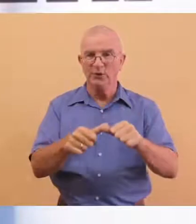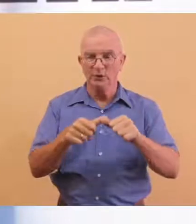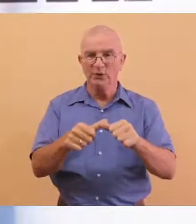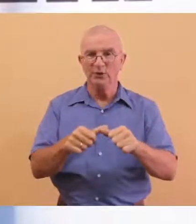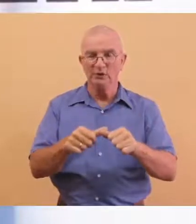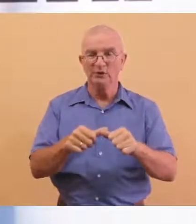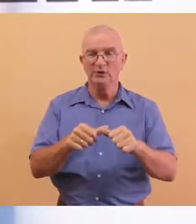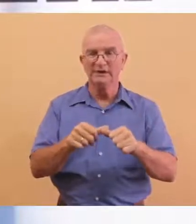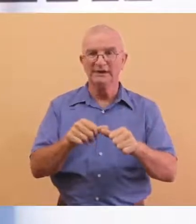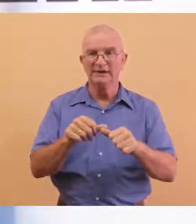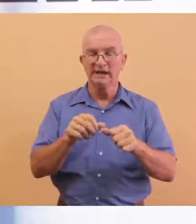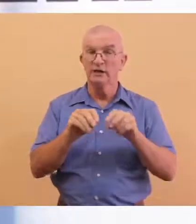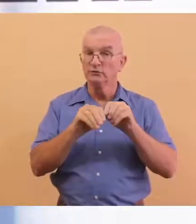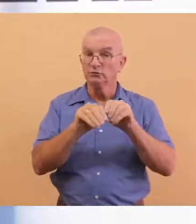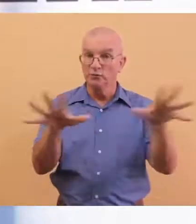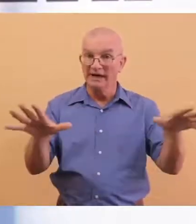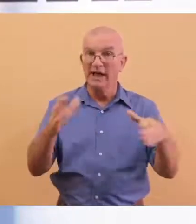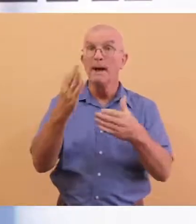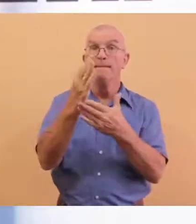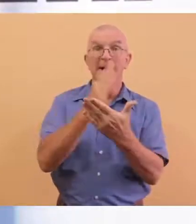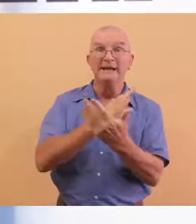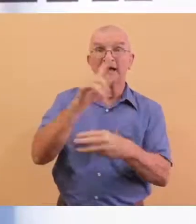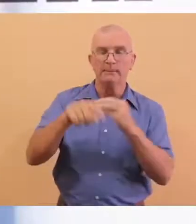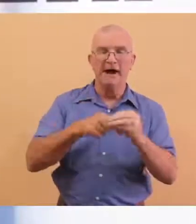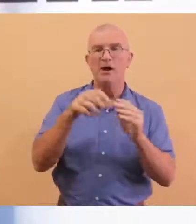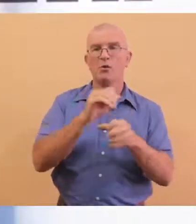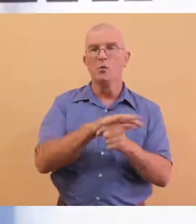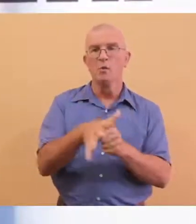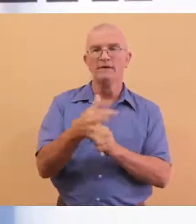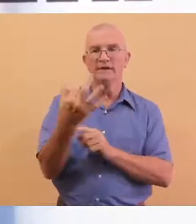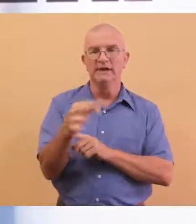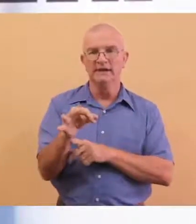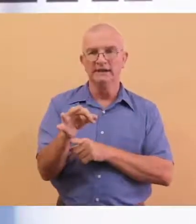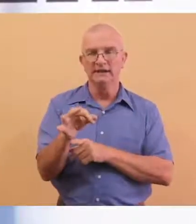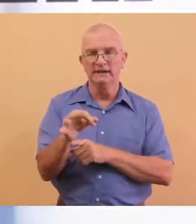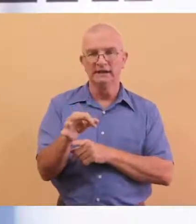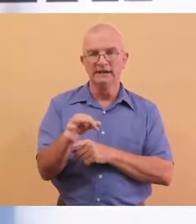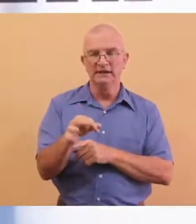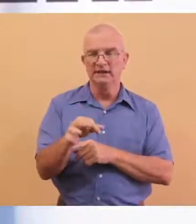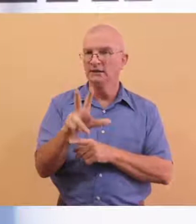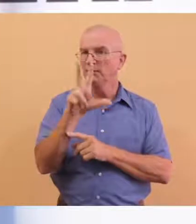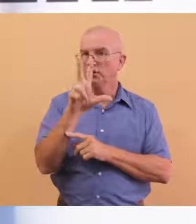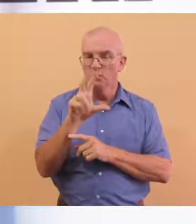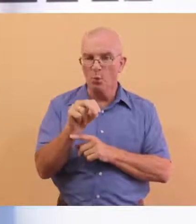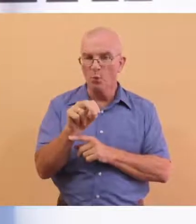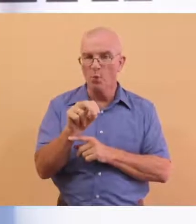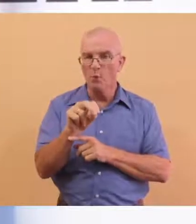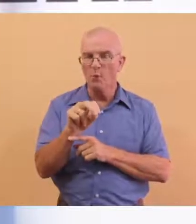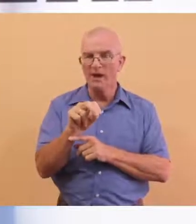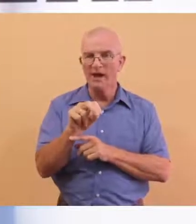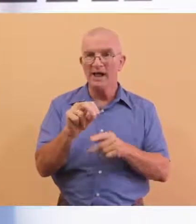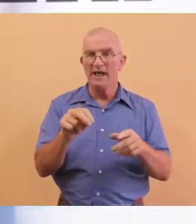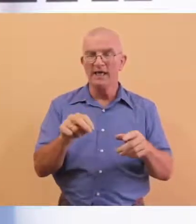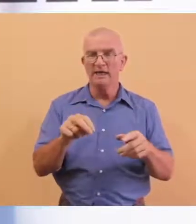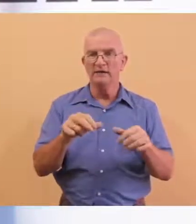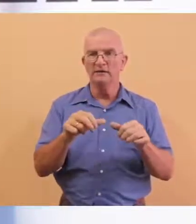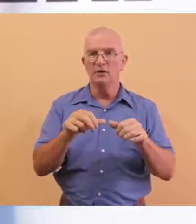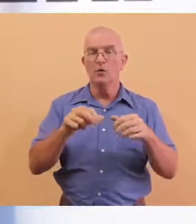in spreading the message about COVID-19. There should be no letting